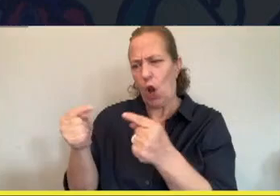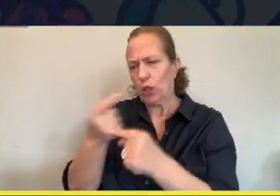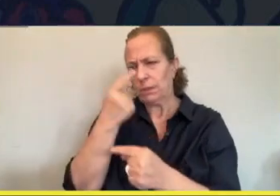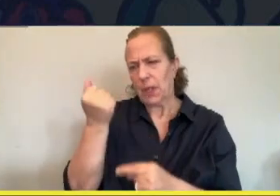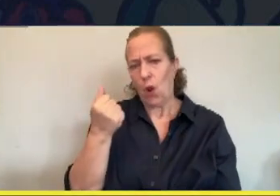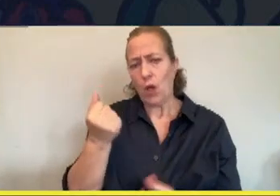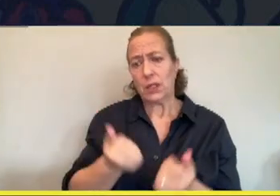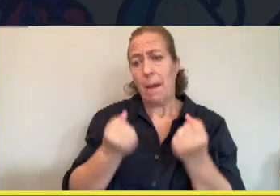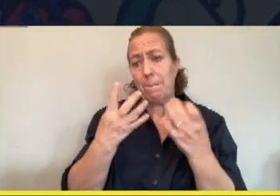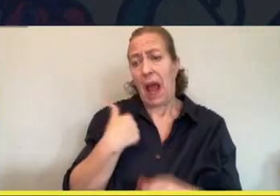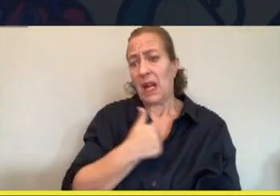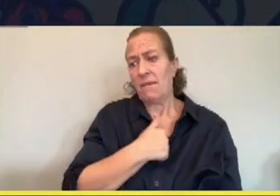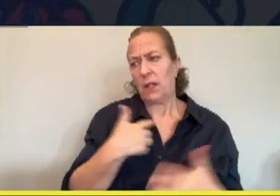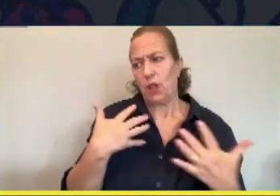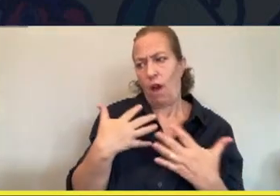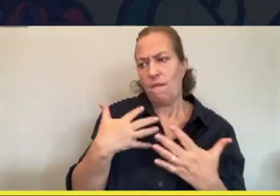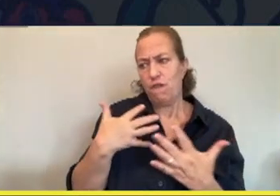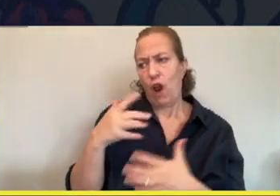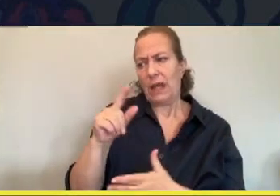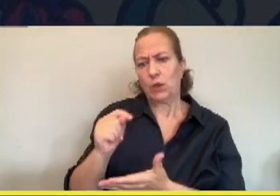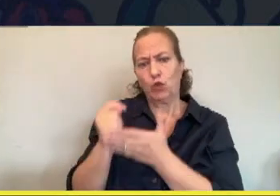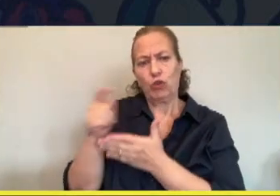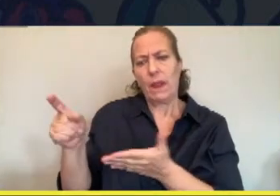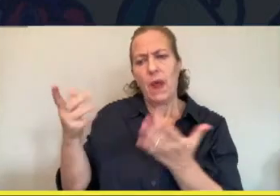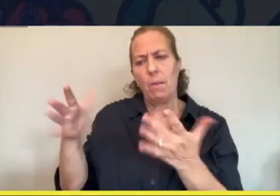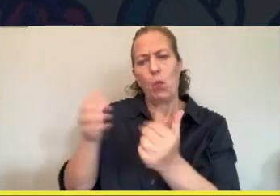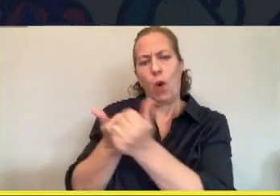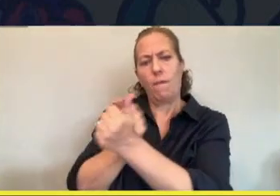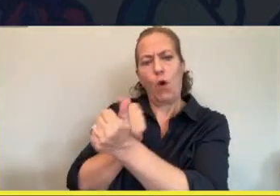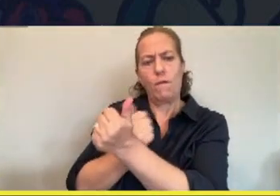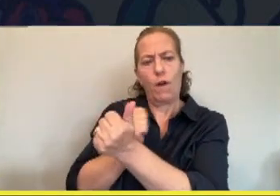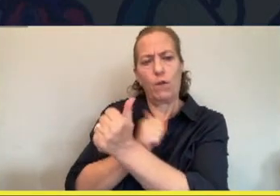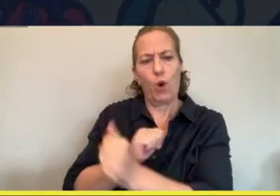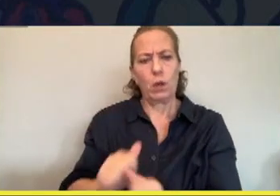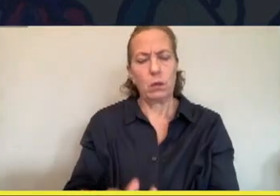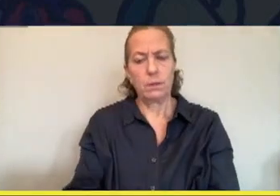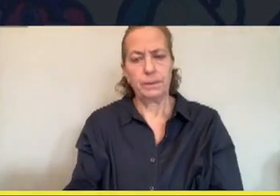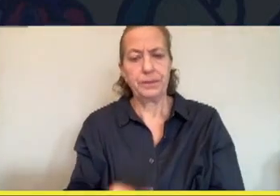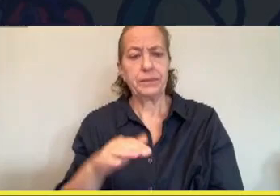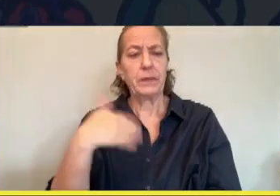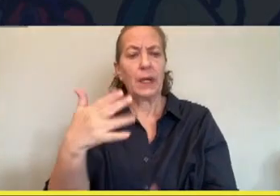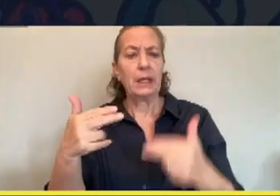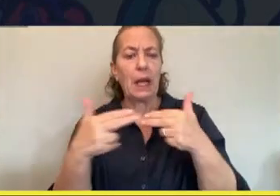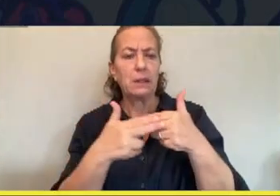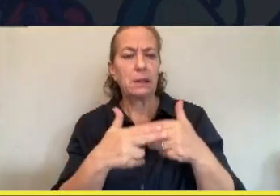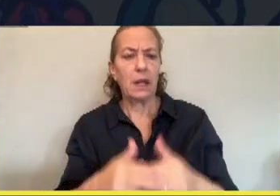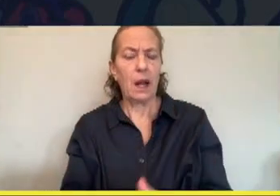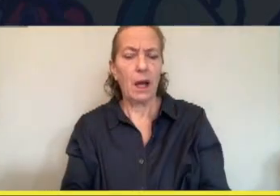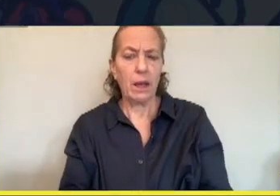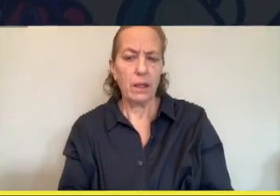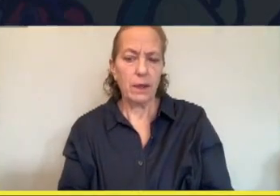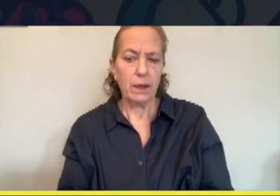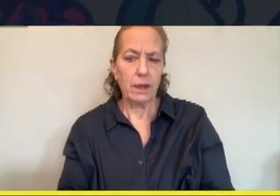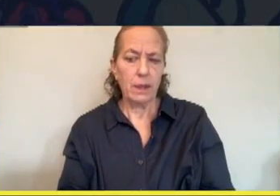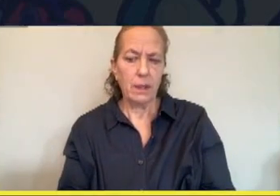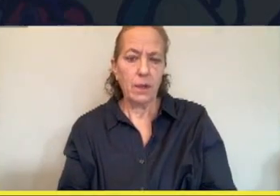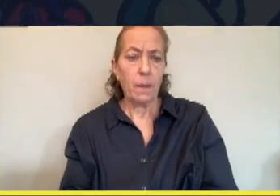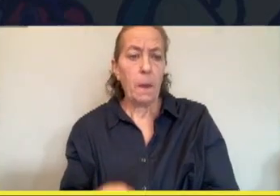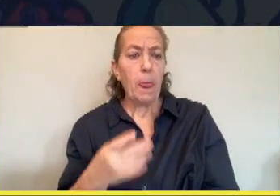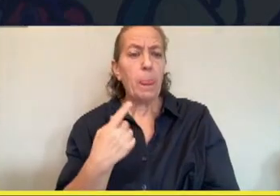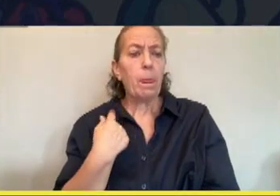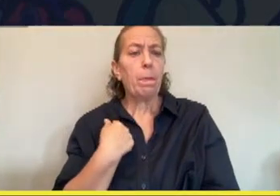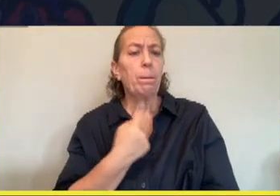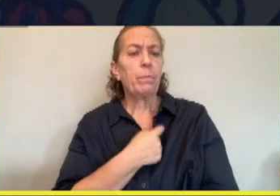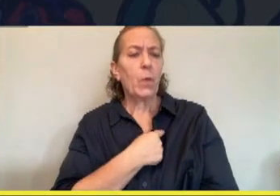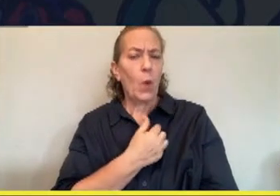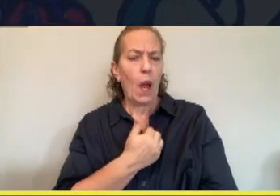afraid to treat them. We just don't want to deal with them. Next slide. We had a lot of content within our